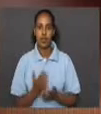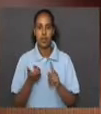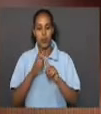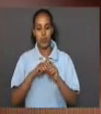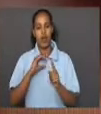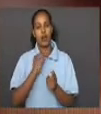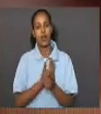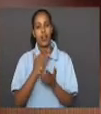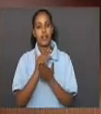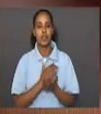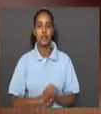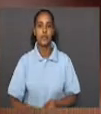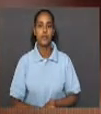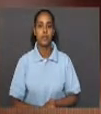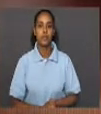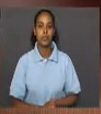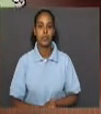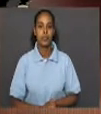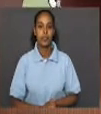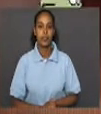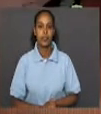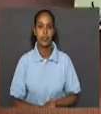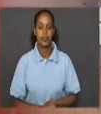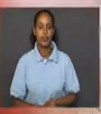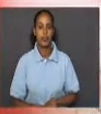Let's get back to our lesson.